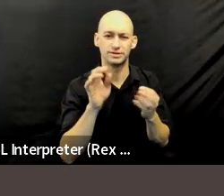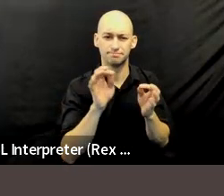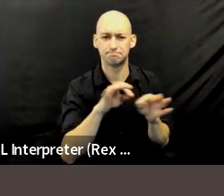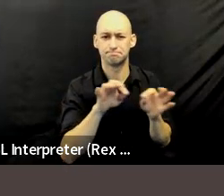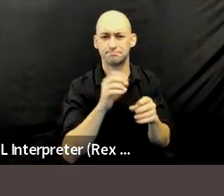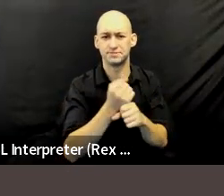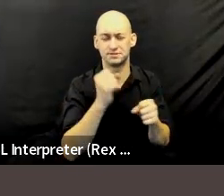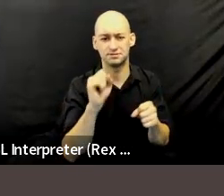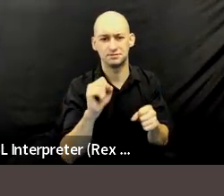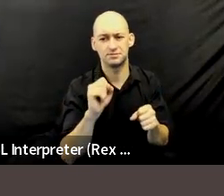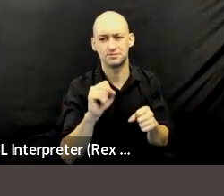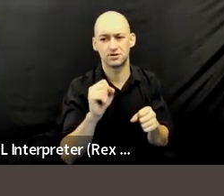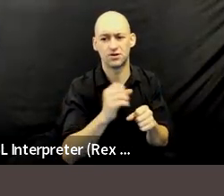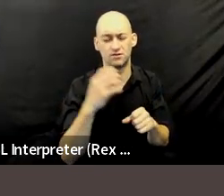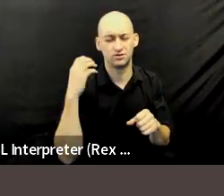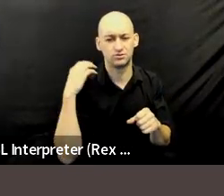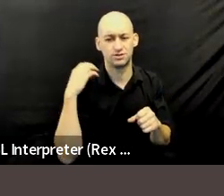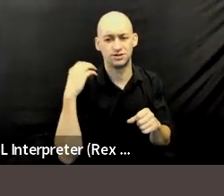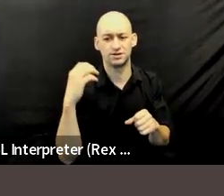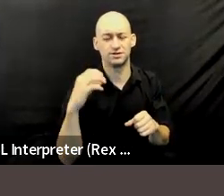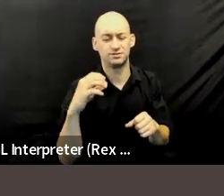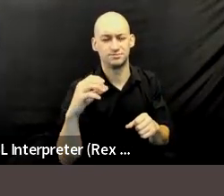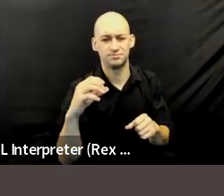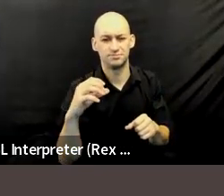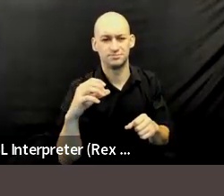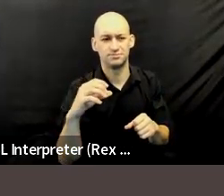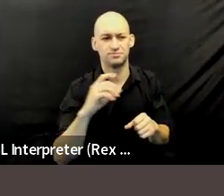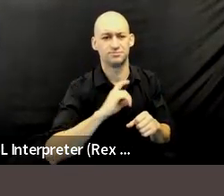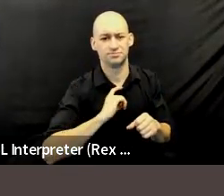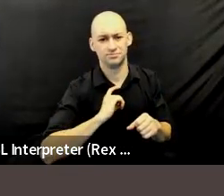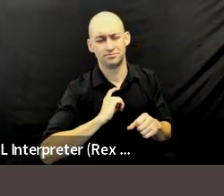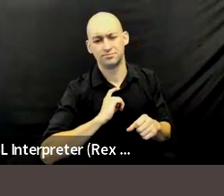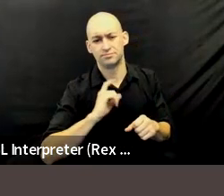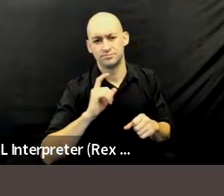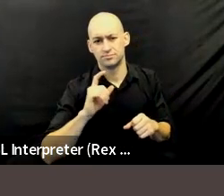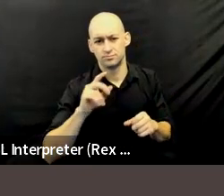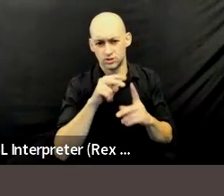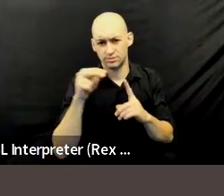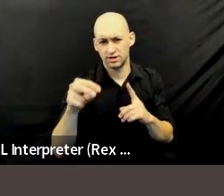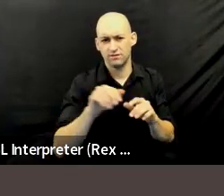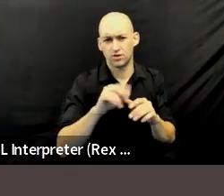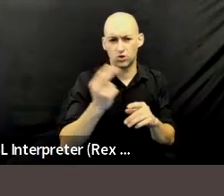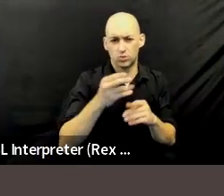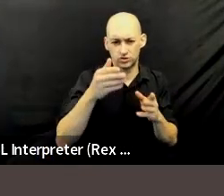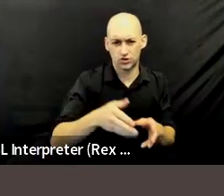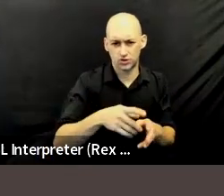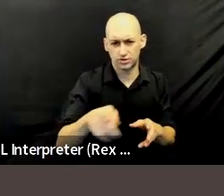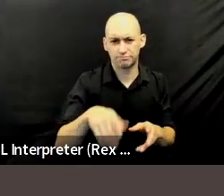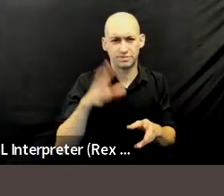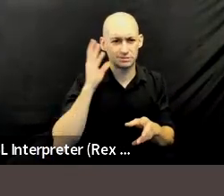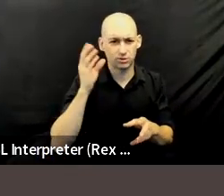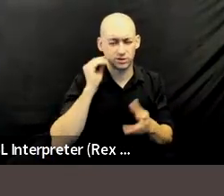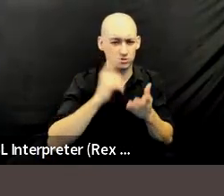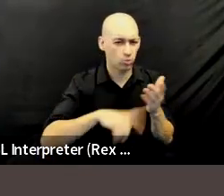of the community that have an additional kind of perspective as to actual users and lived experience on what it is